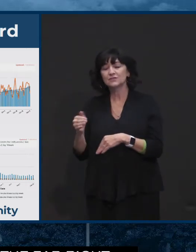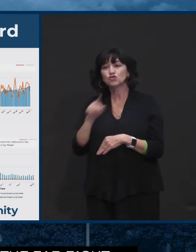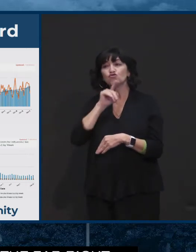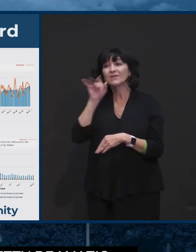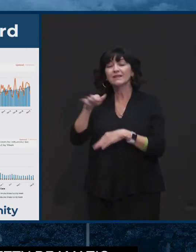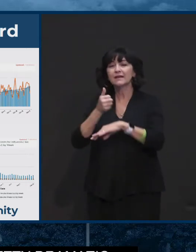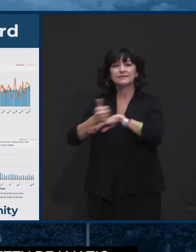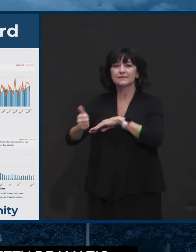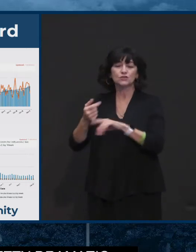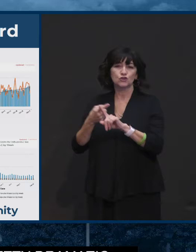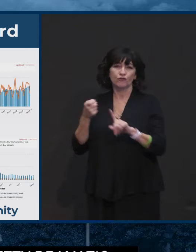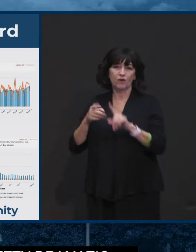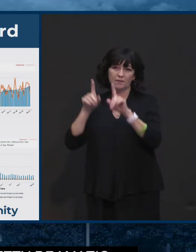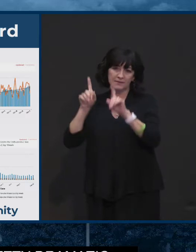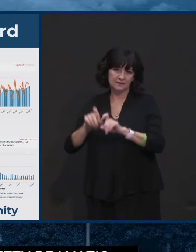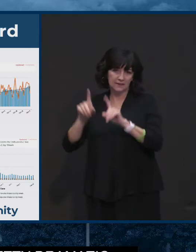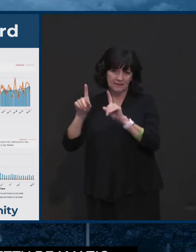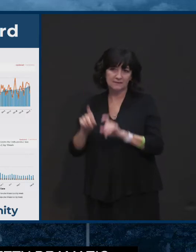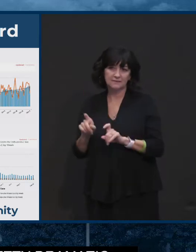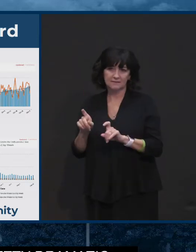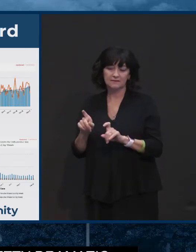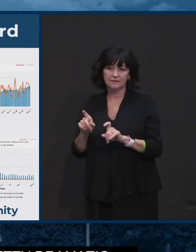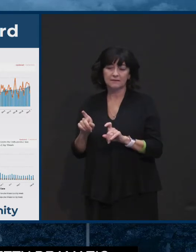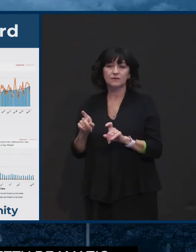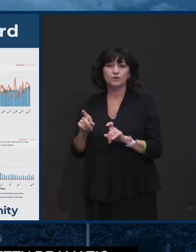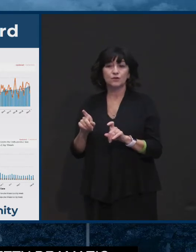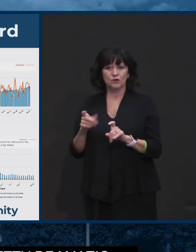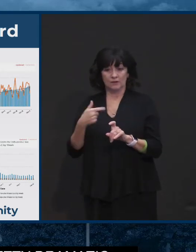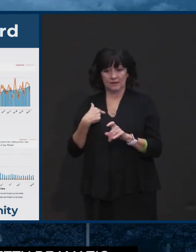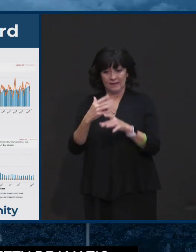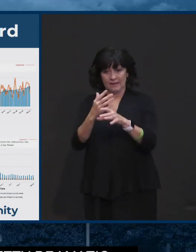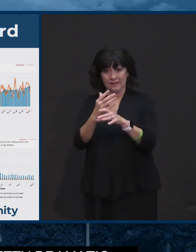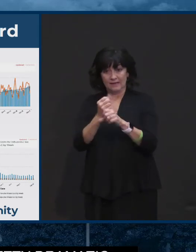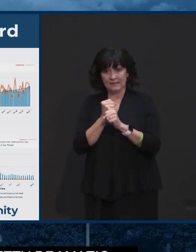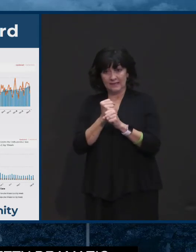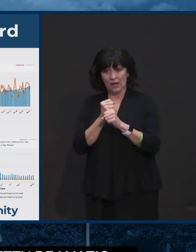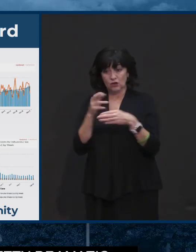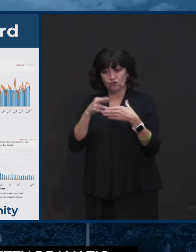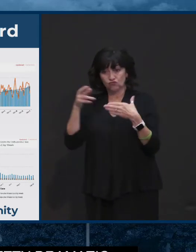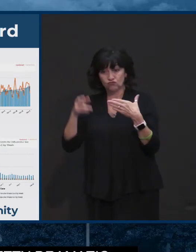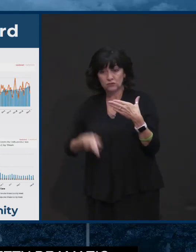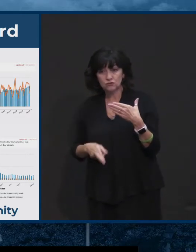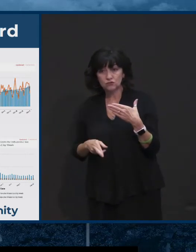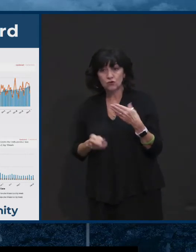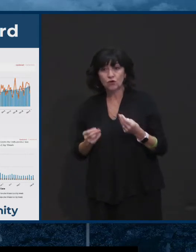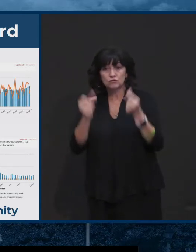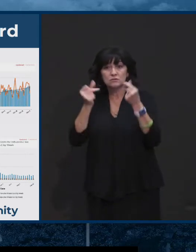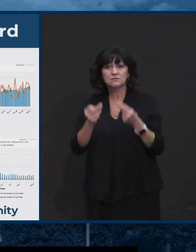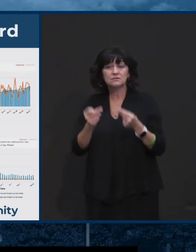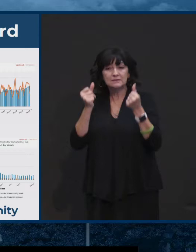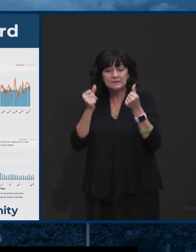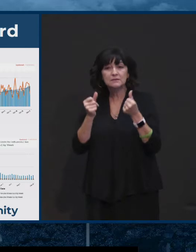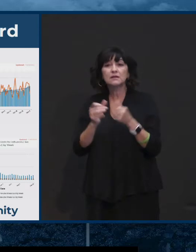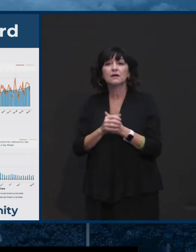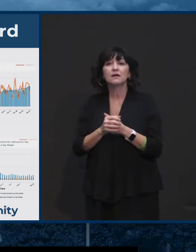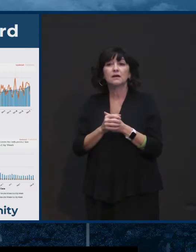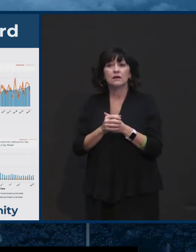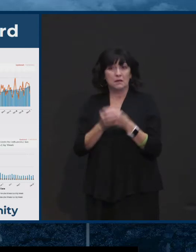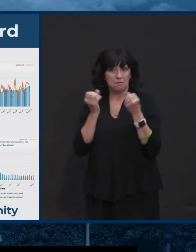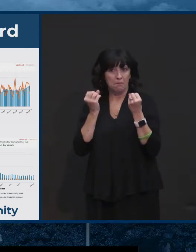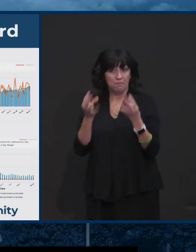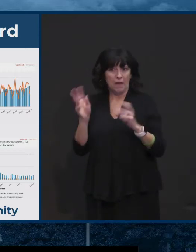We are not the other challenge that we're having. We're not getting as many people to our testing sites in Sussex County, and so you're going to